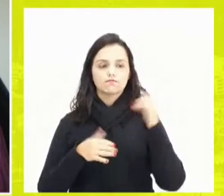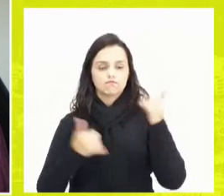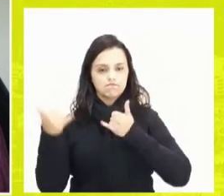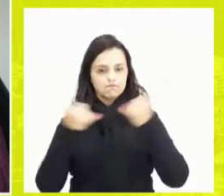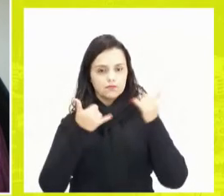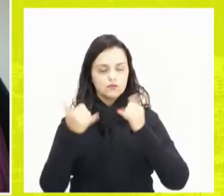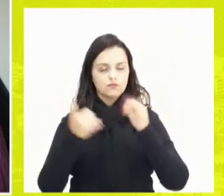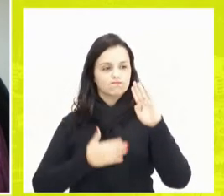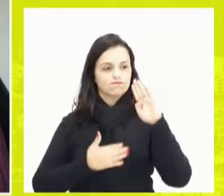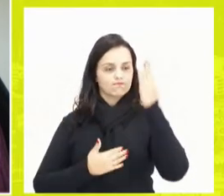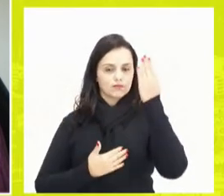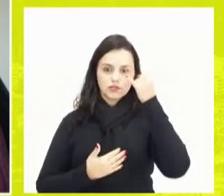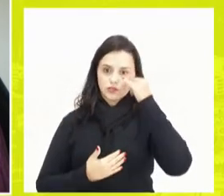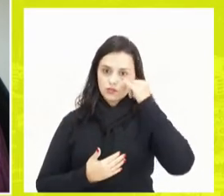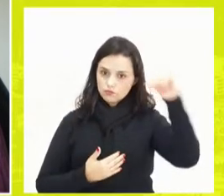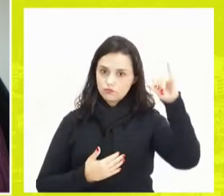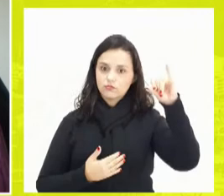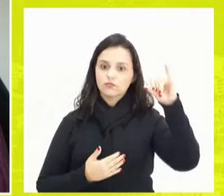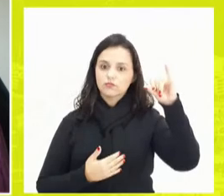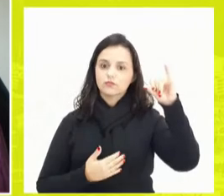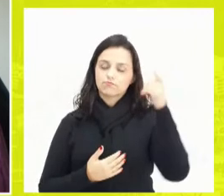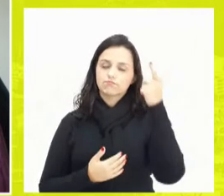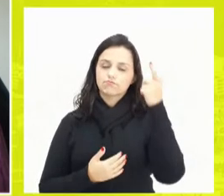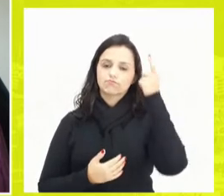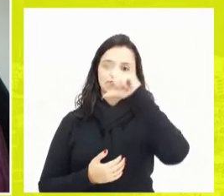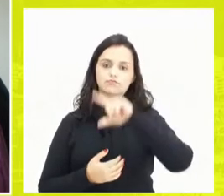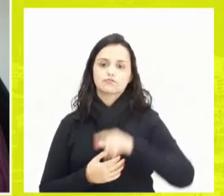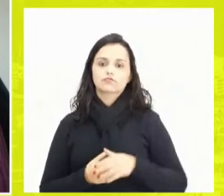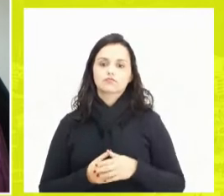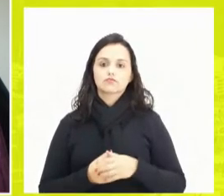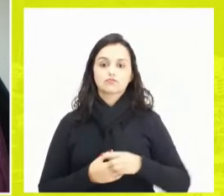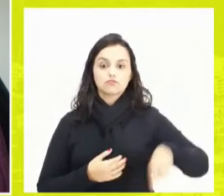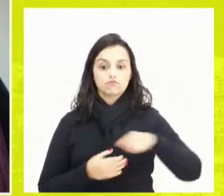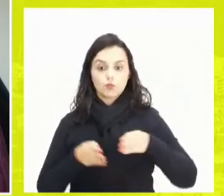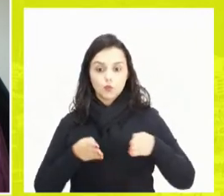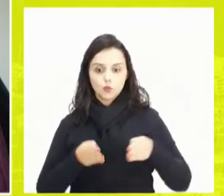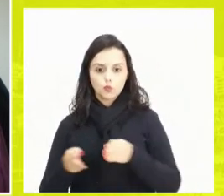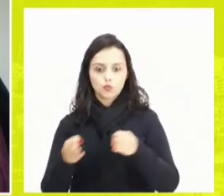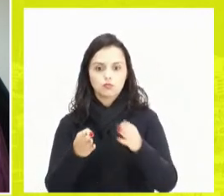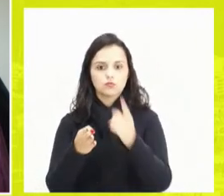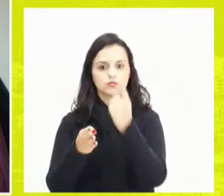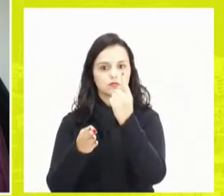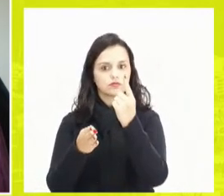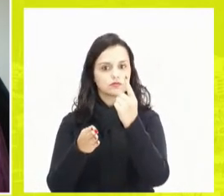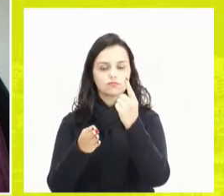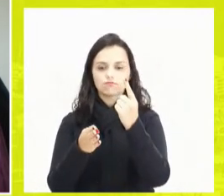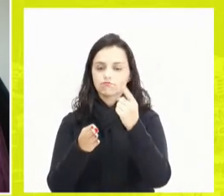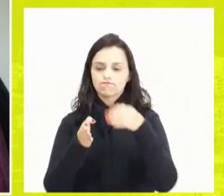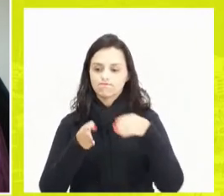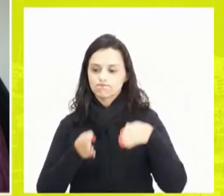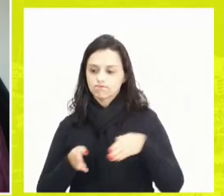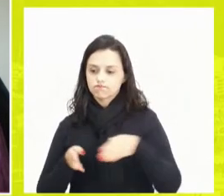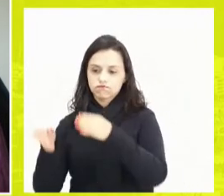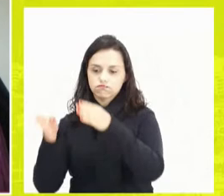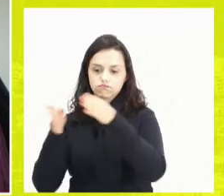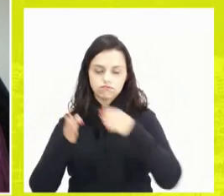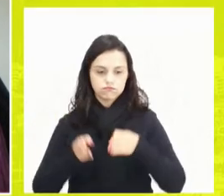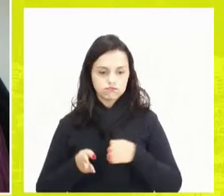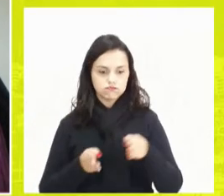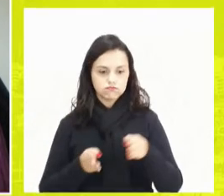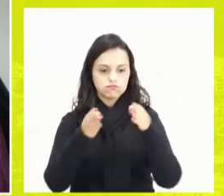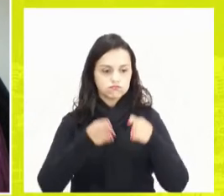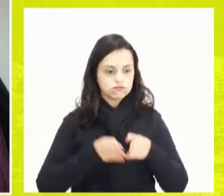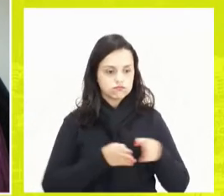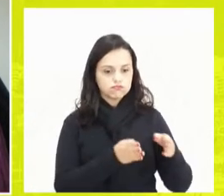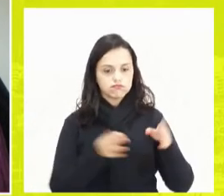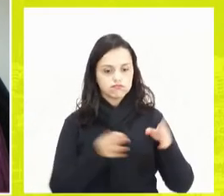that we have to fight misinformation but we we cannot go only one way or alone no we have to